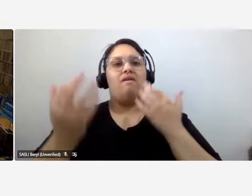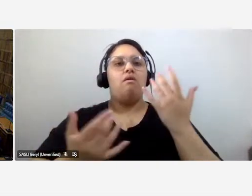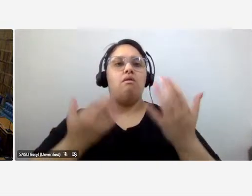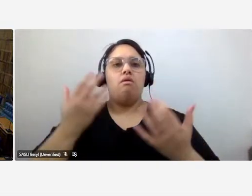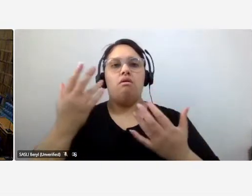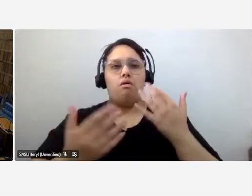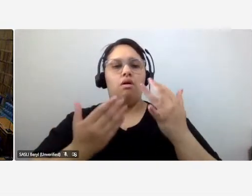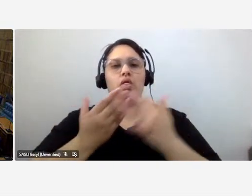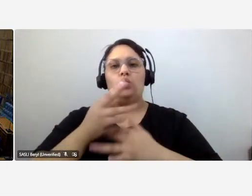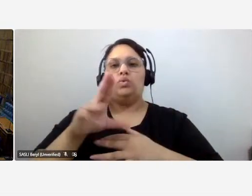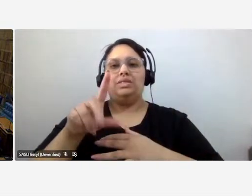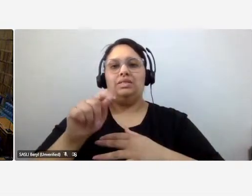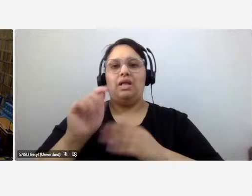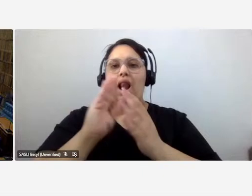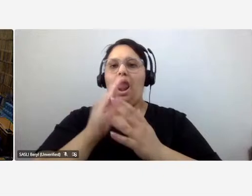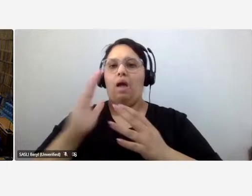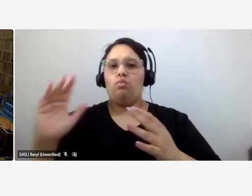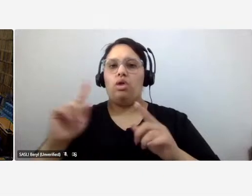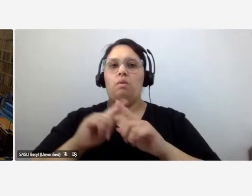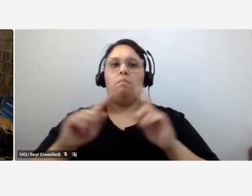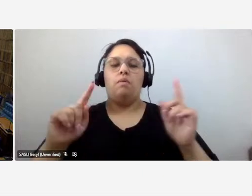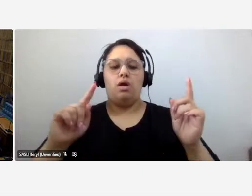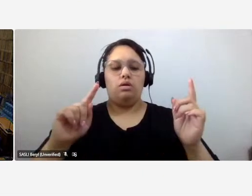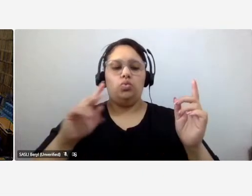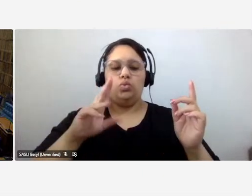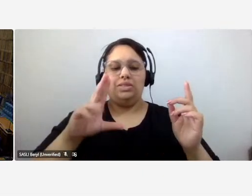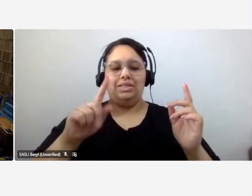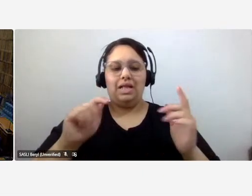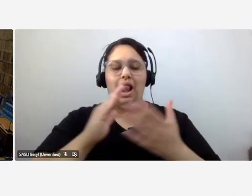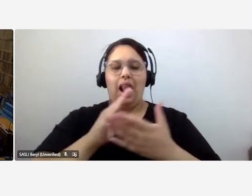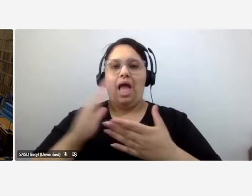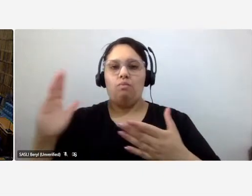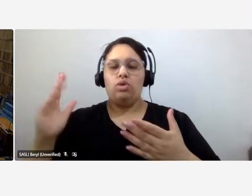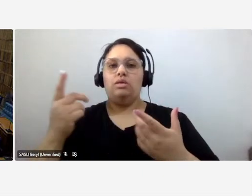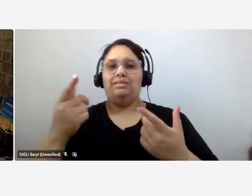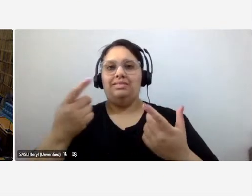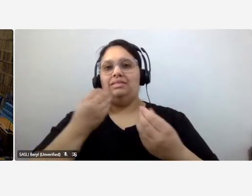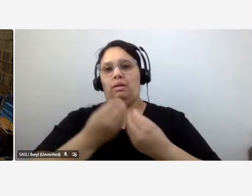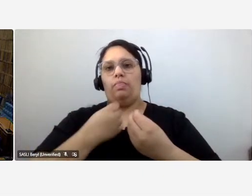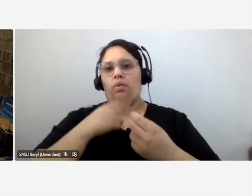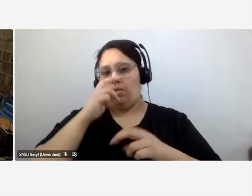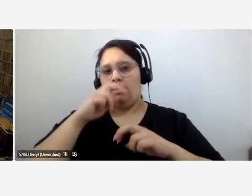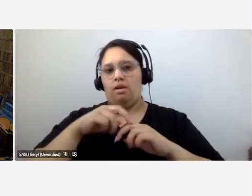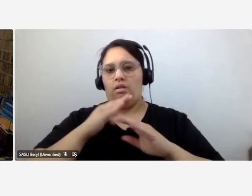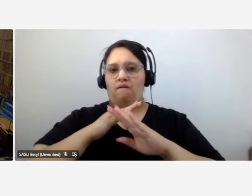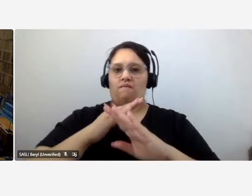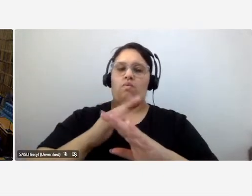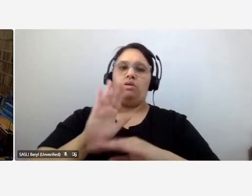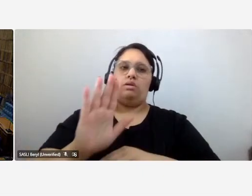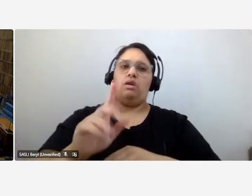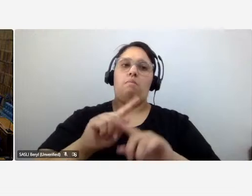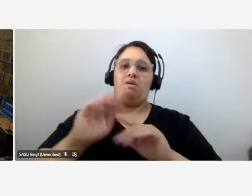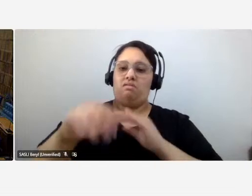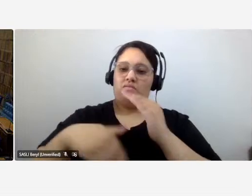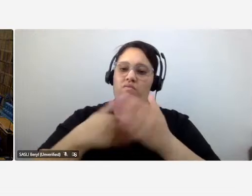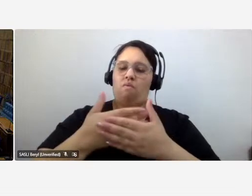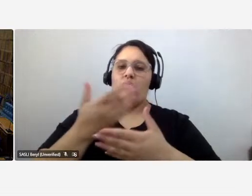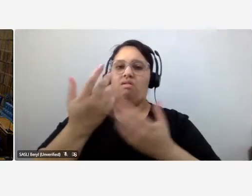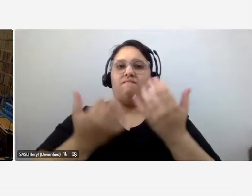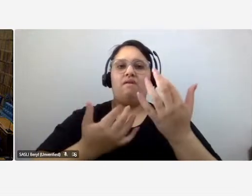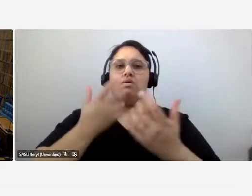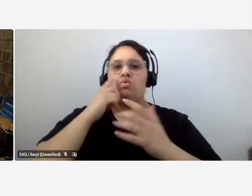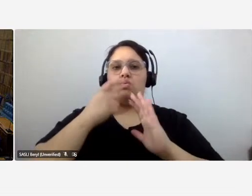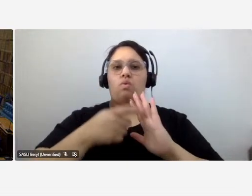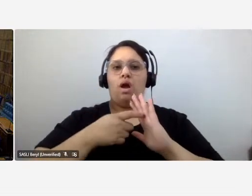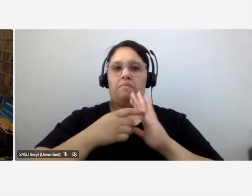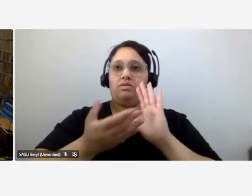the UCT library, but I mean, the destruction of the UCT library was something we really have to avoid. So are all the fire requirements up